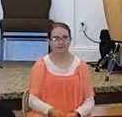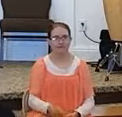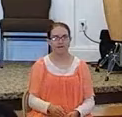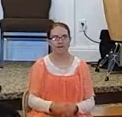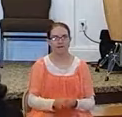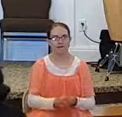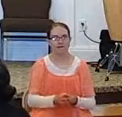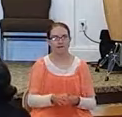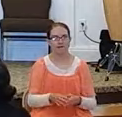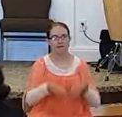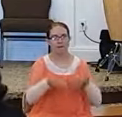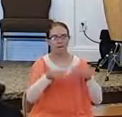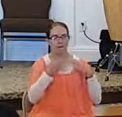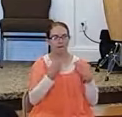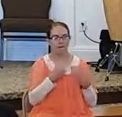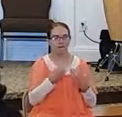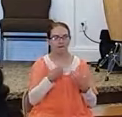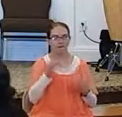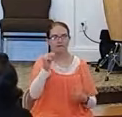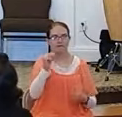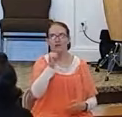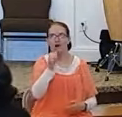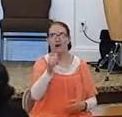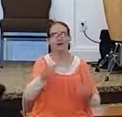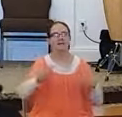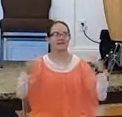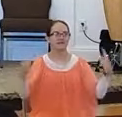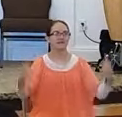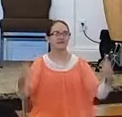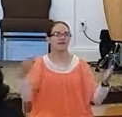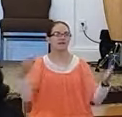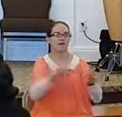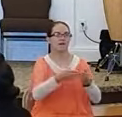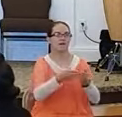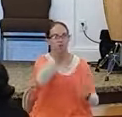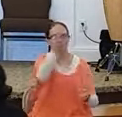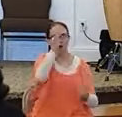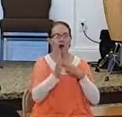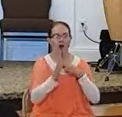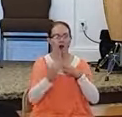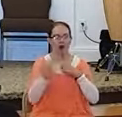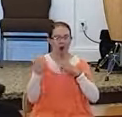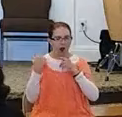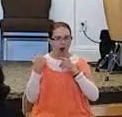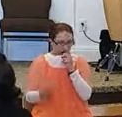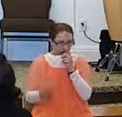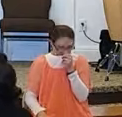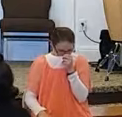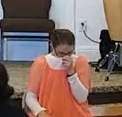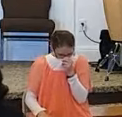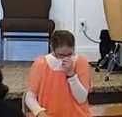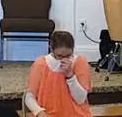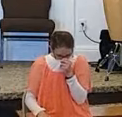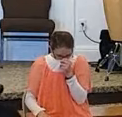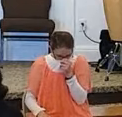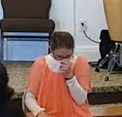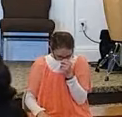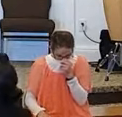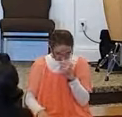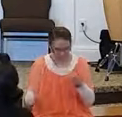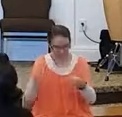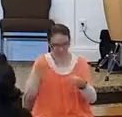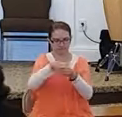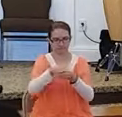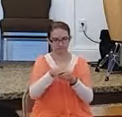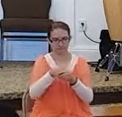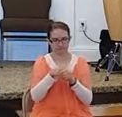that I hid in my heart. David said that I might not sin against thee. Hallelujah. I've got the word in the inside.